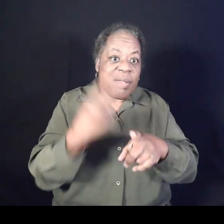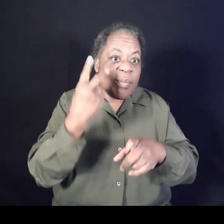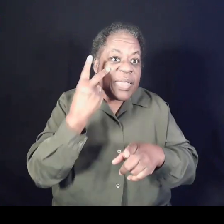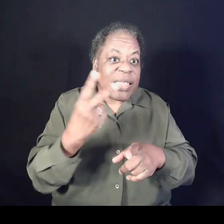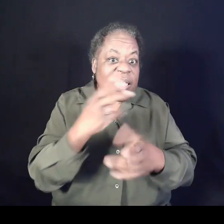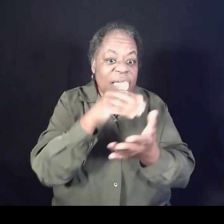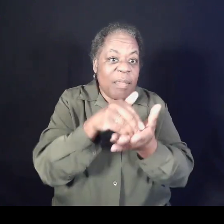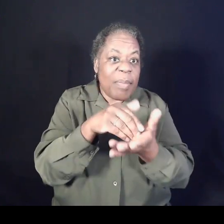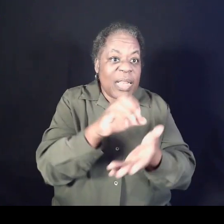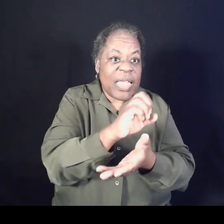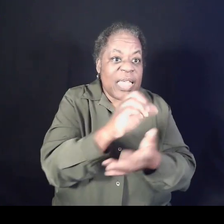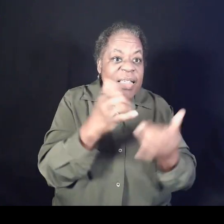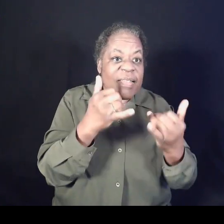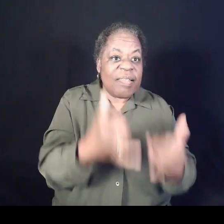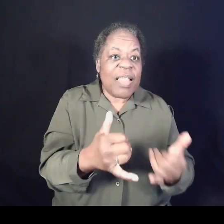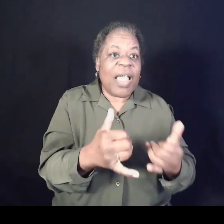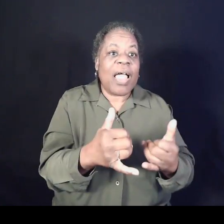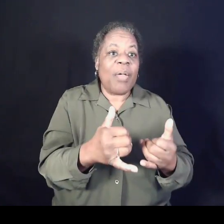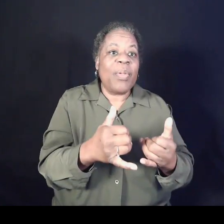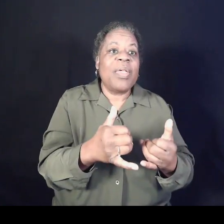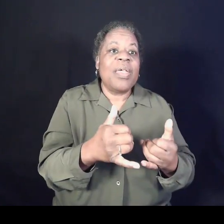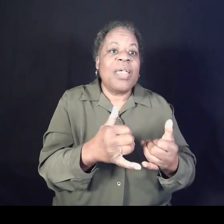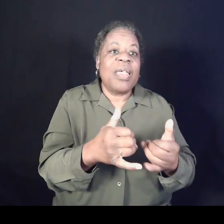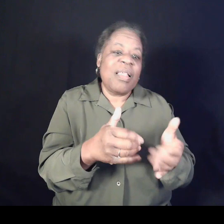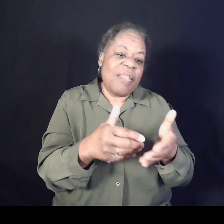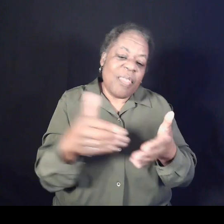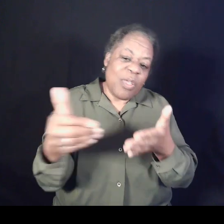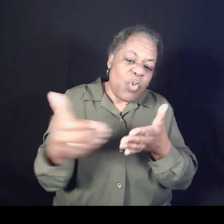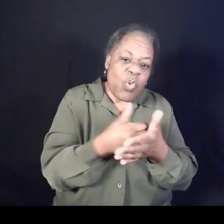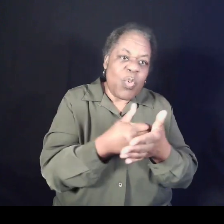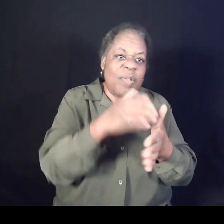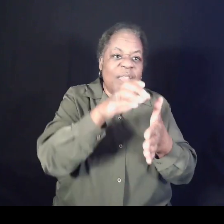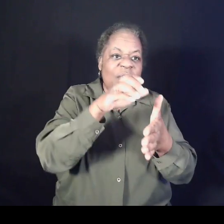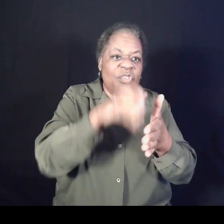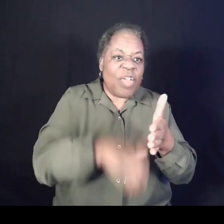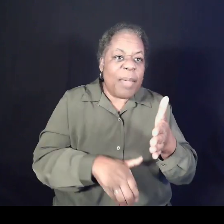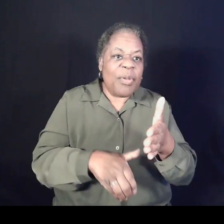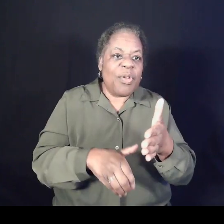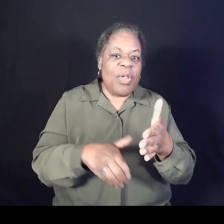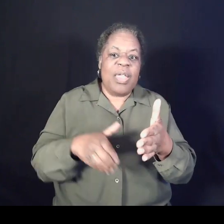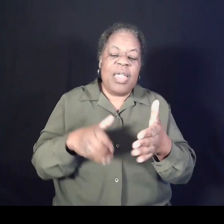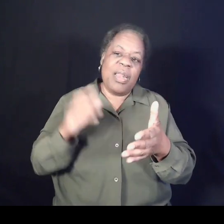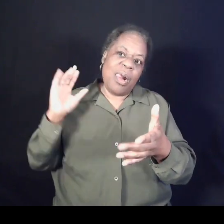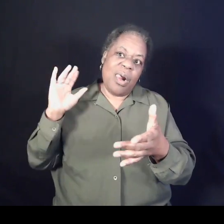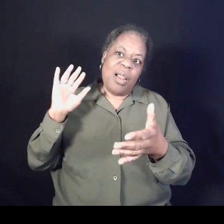is simply the latest chapter in an ages-long saga.